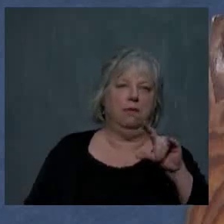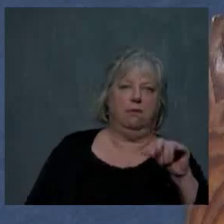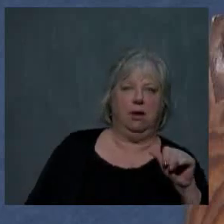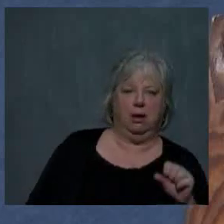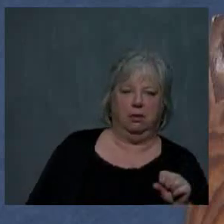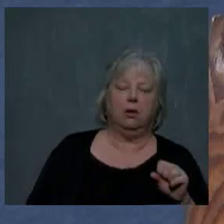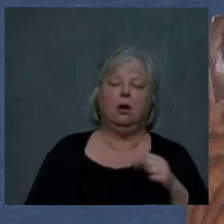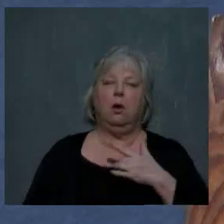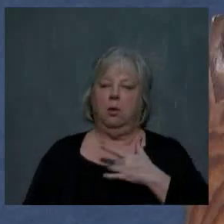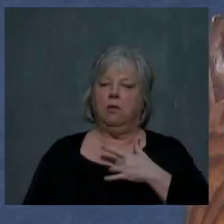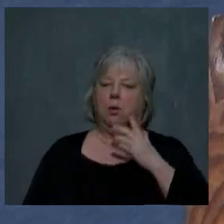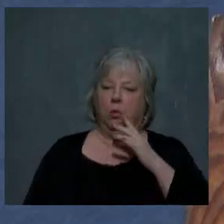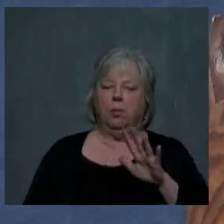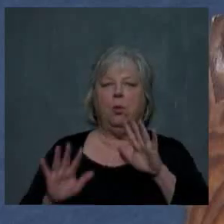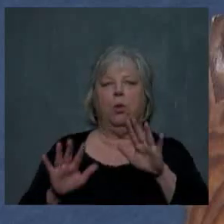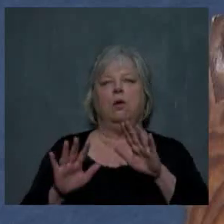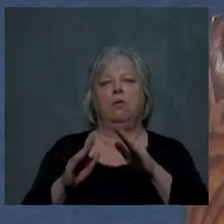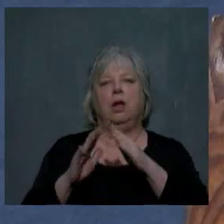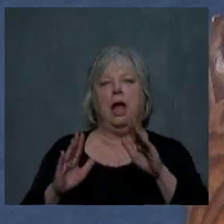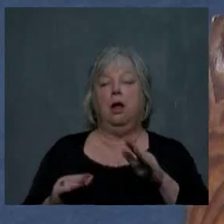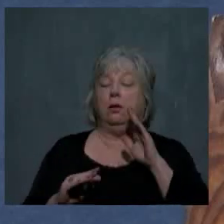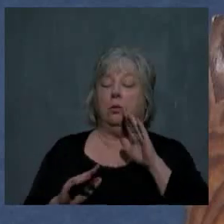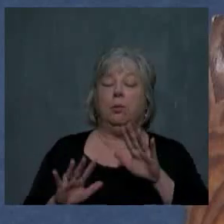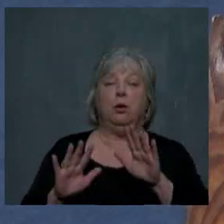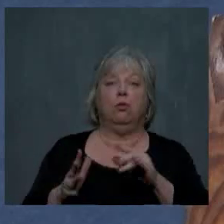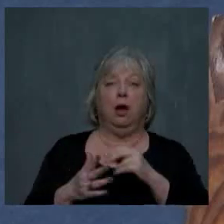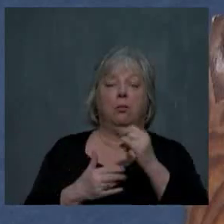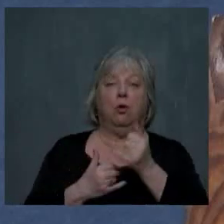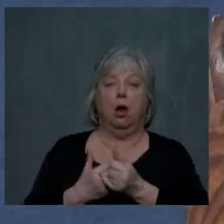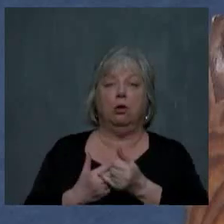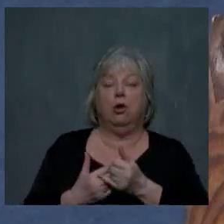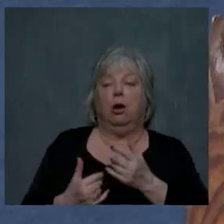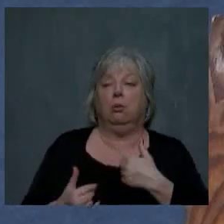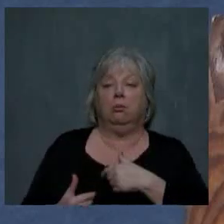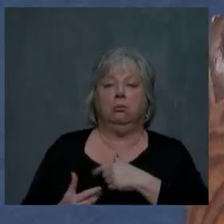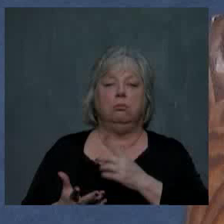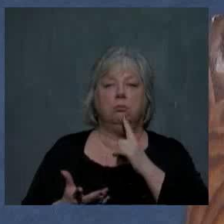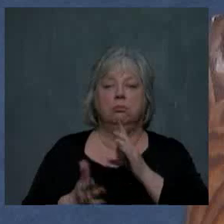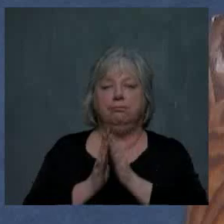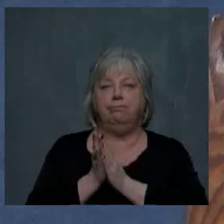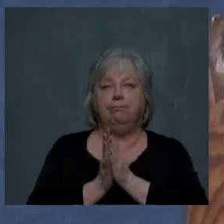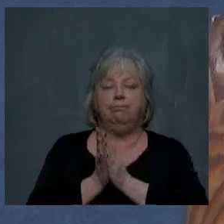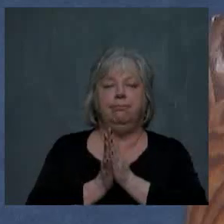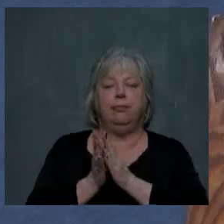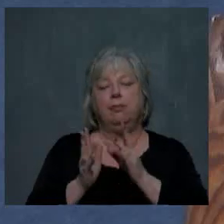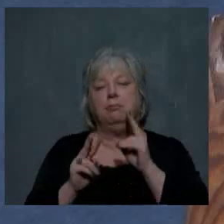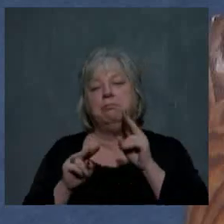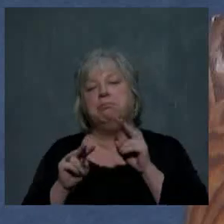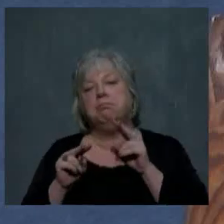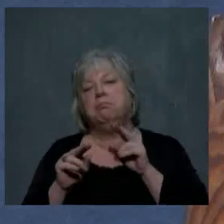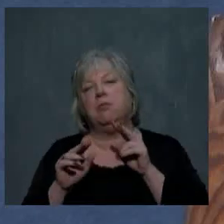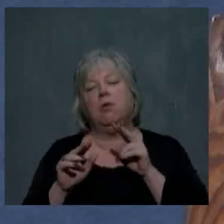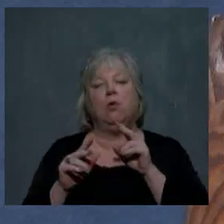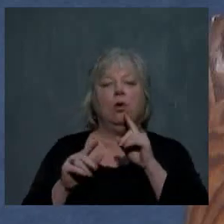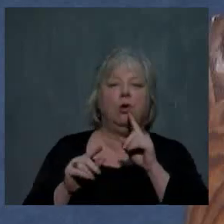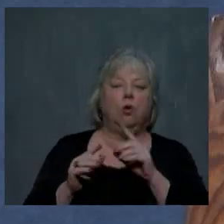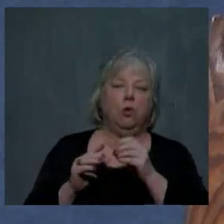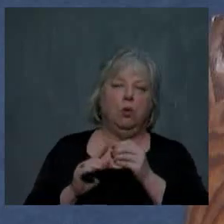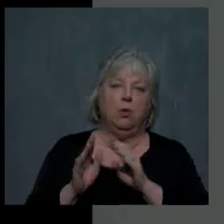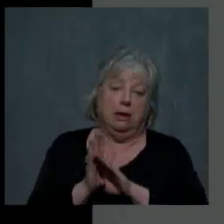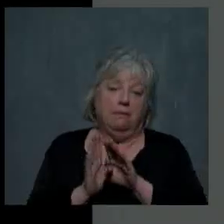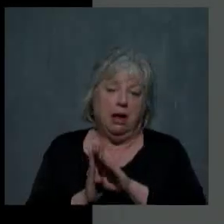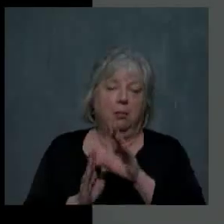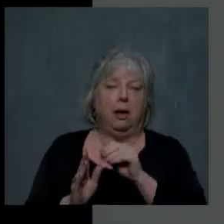area, and we think it'll be a great project. We look forward to developing and also building out this